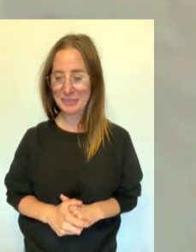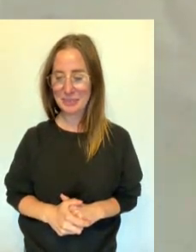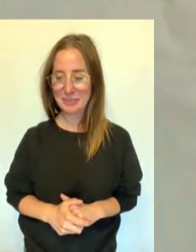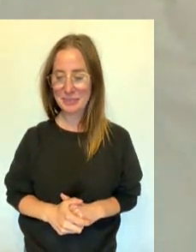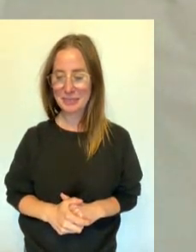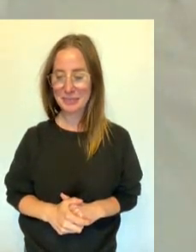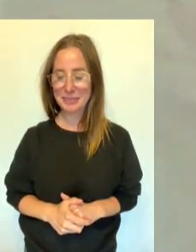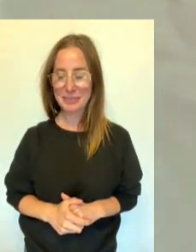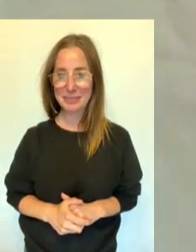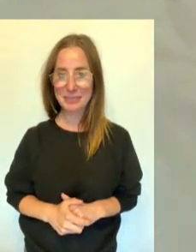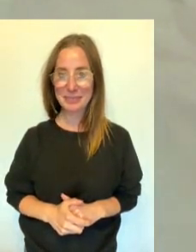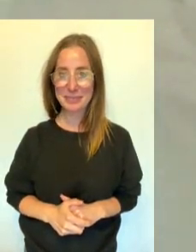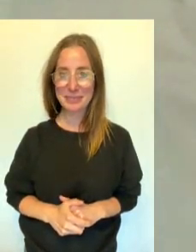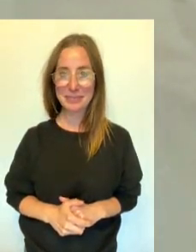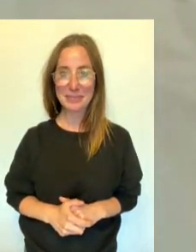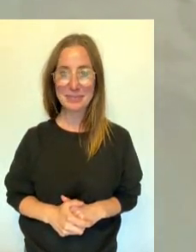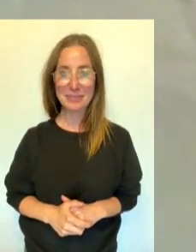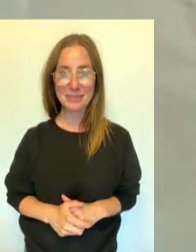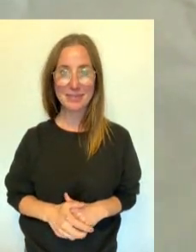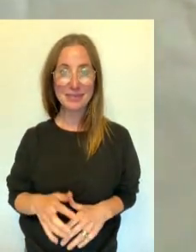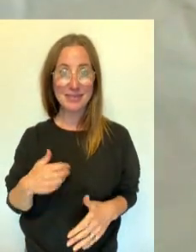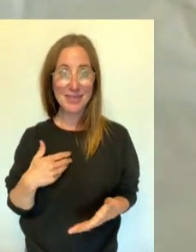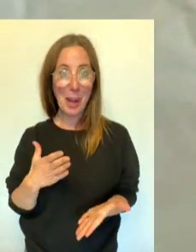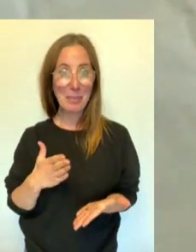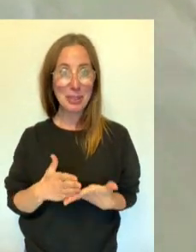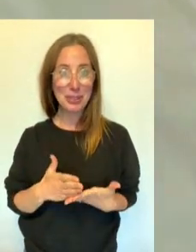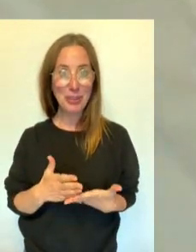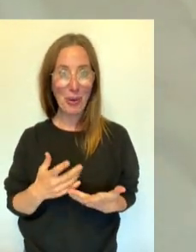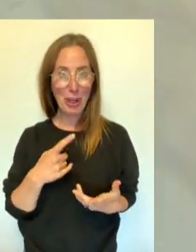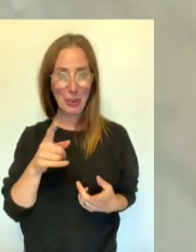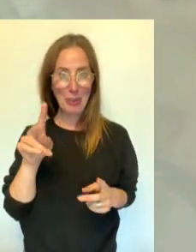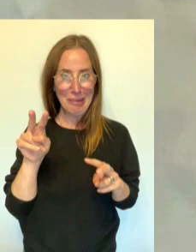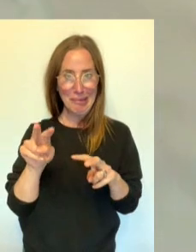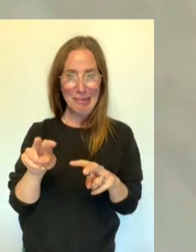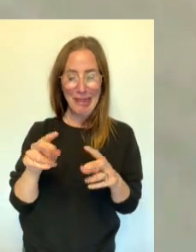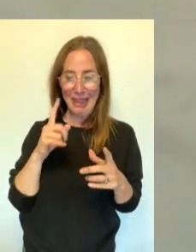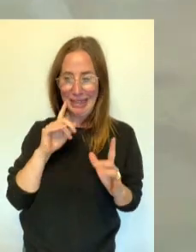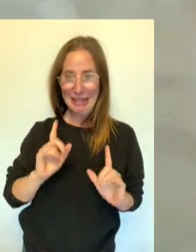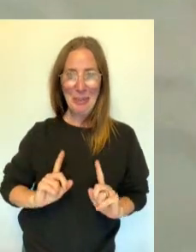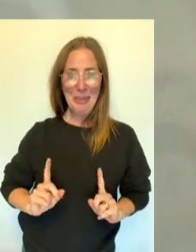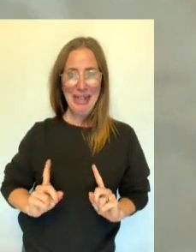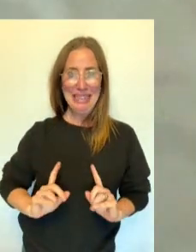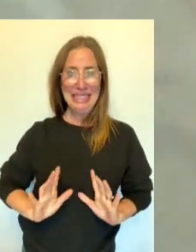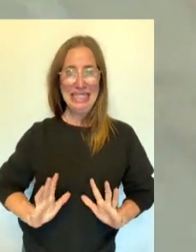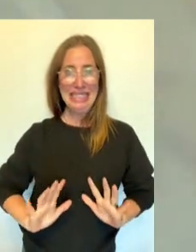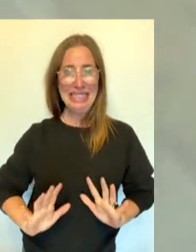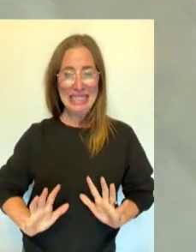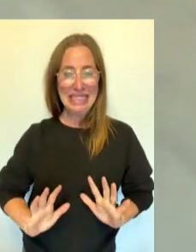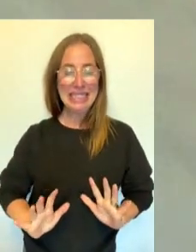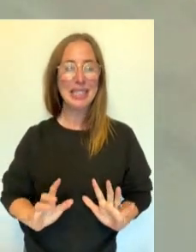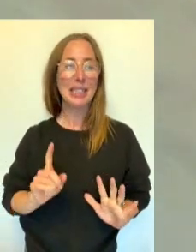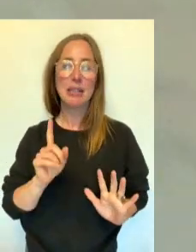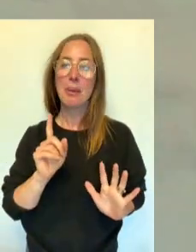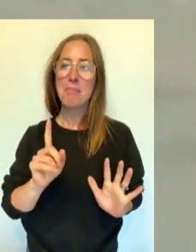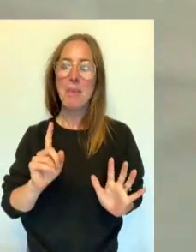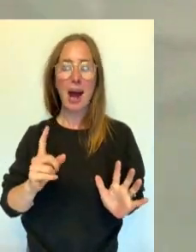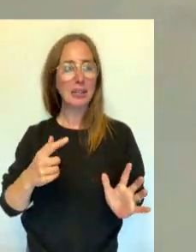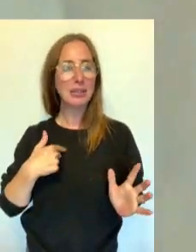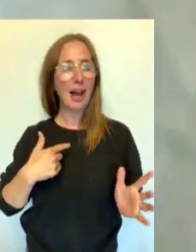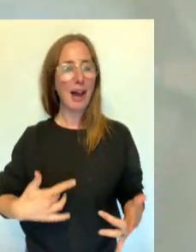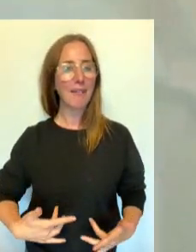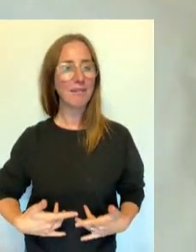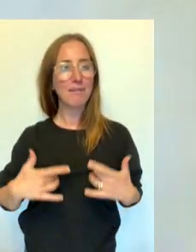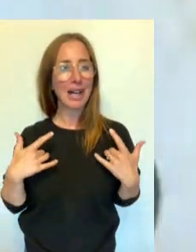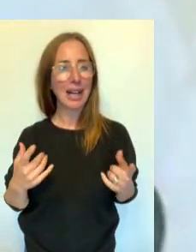I'm pretty sure some of you are like, what is she doing right now? But I am very much about